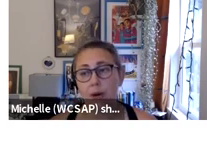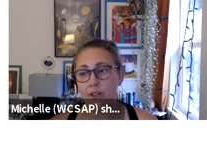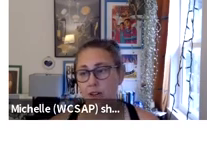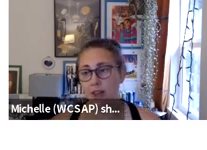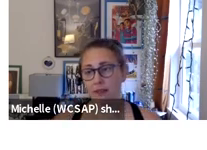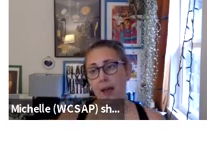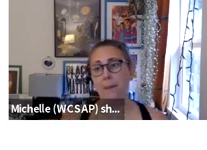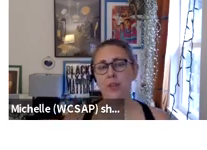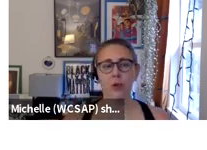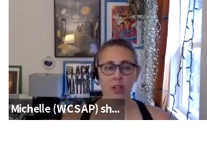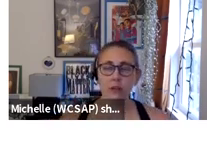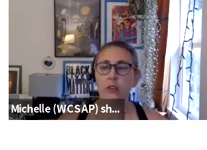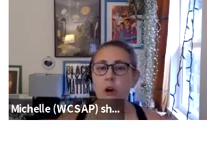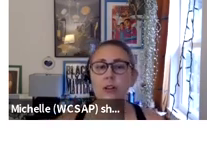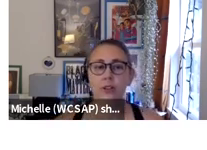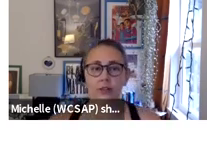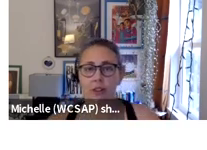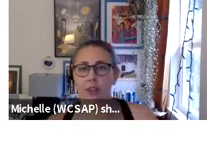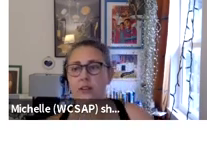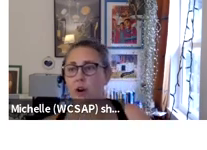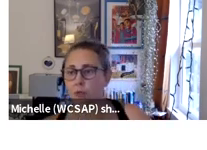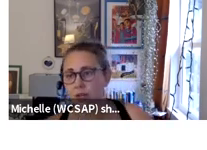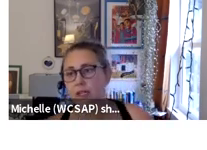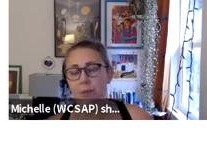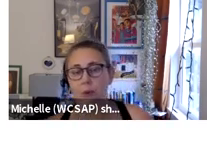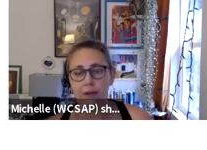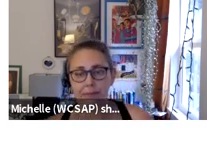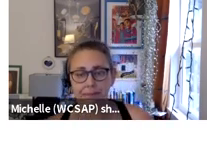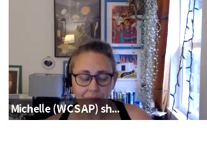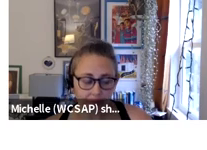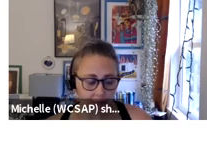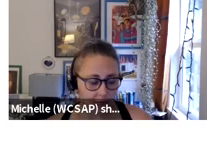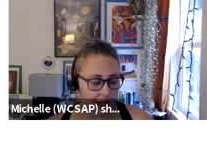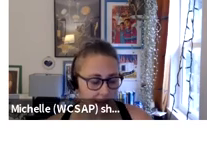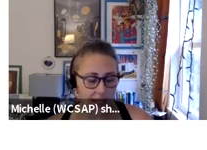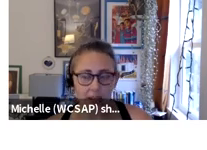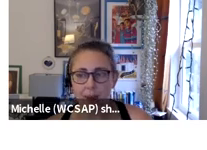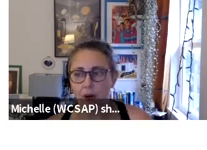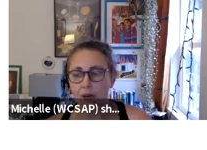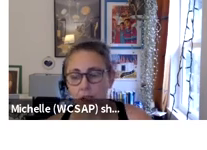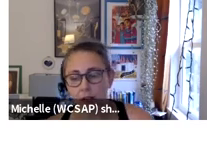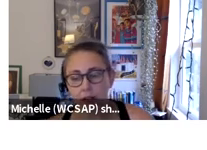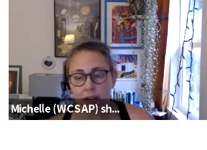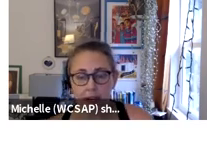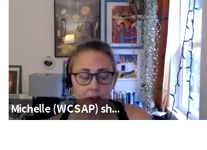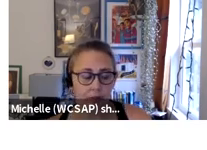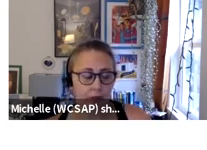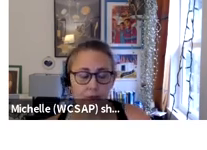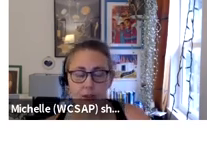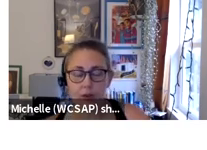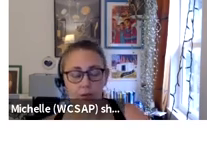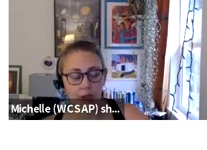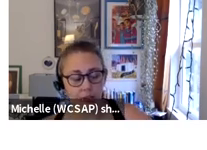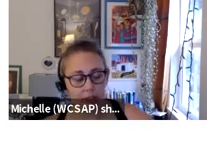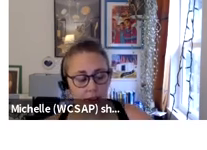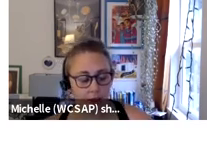your pronouns are they and them, you know, all of those different things are really important. And thinking about, like,